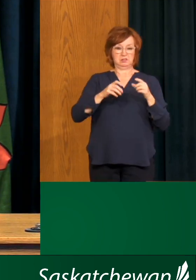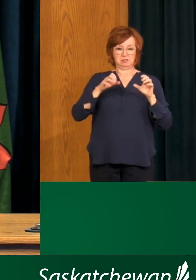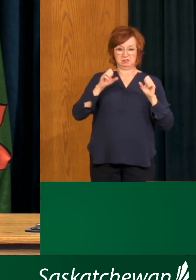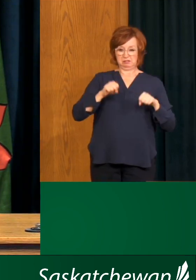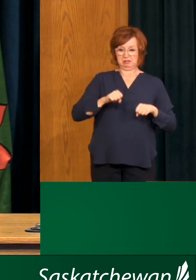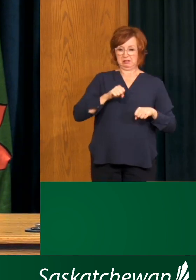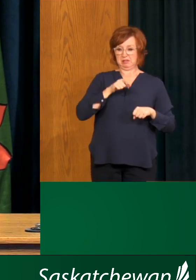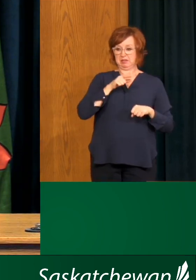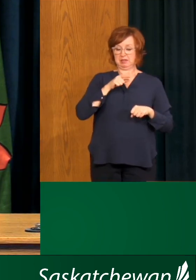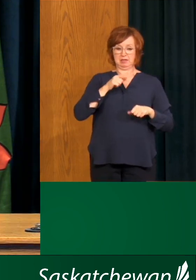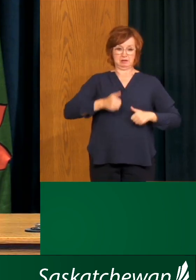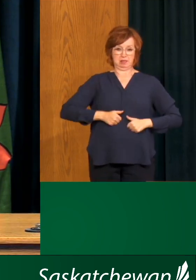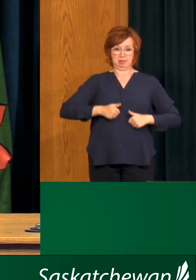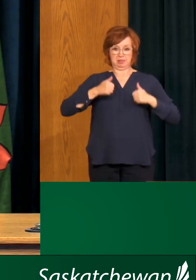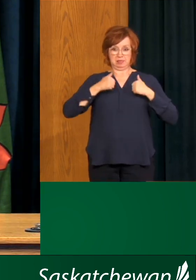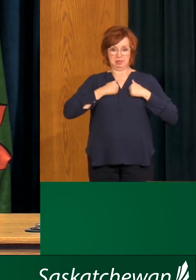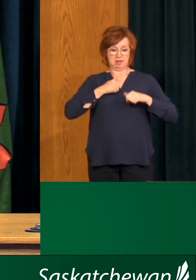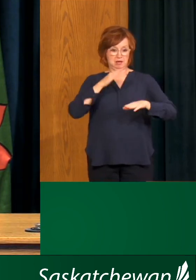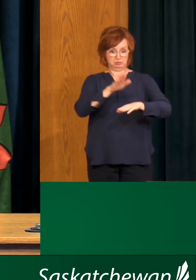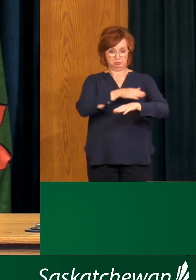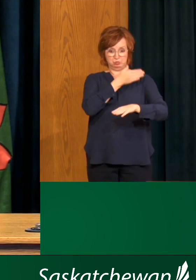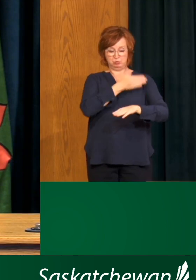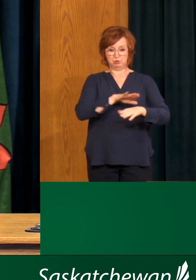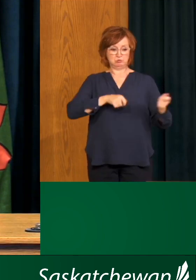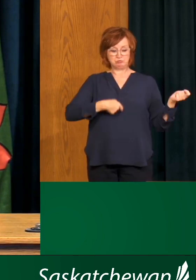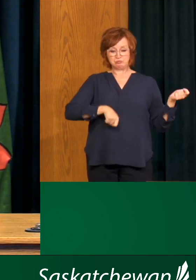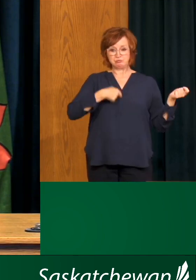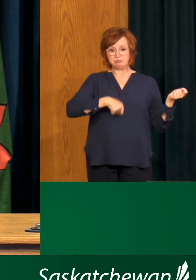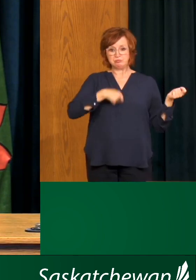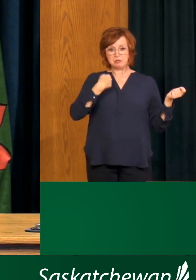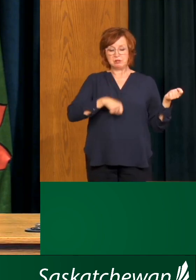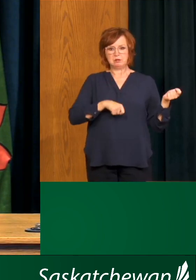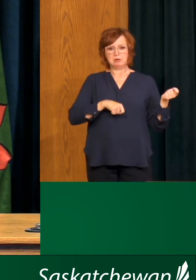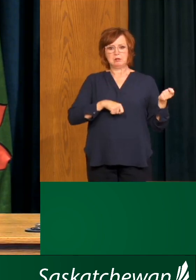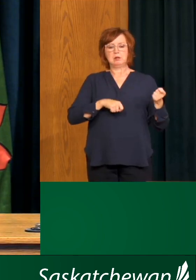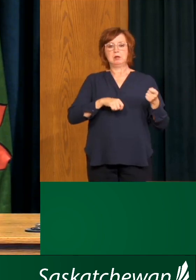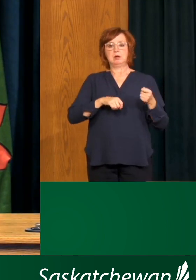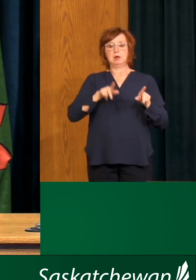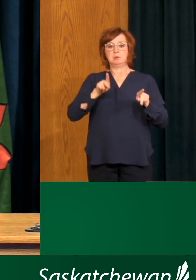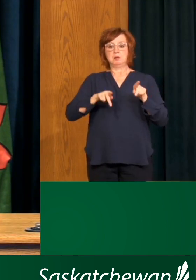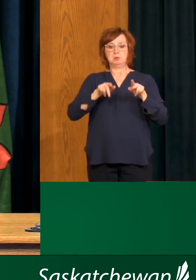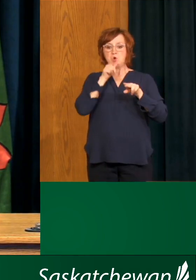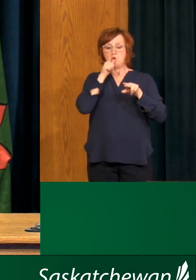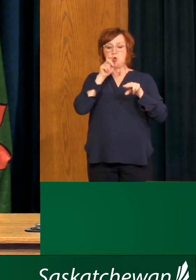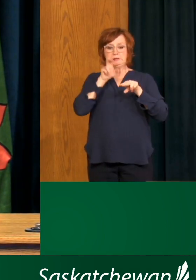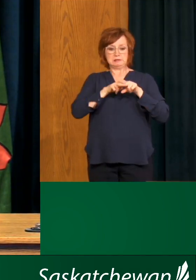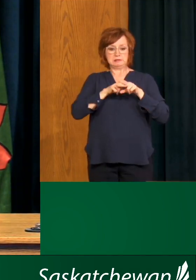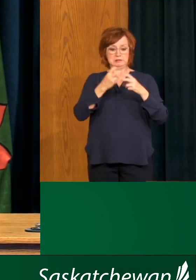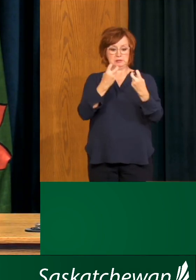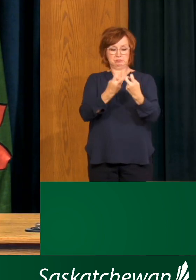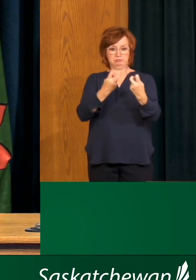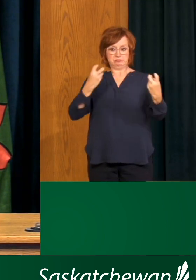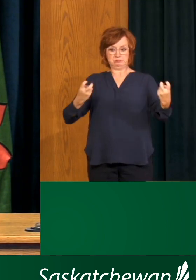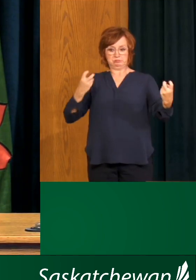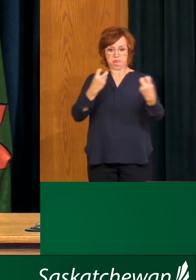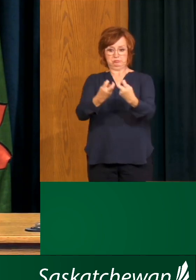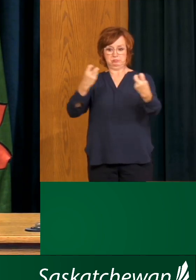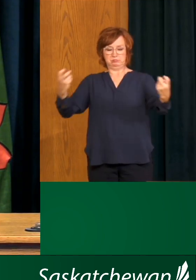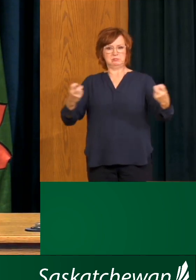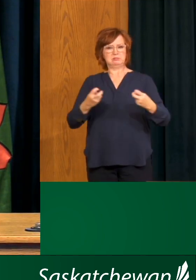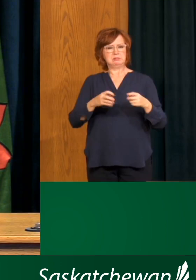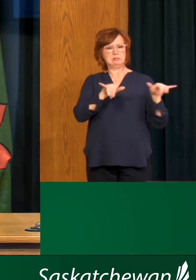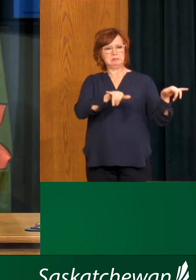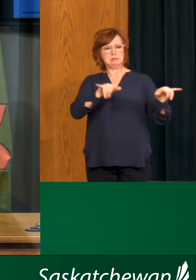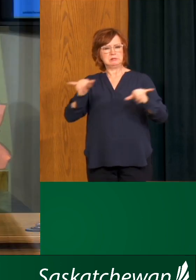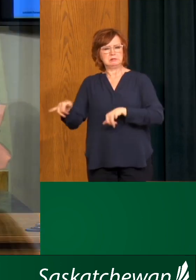have the capability of setting up chairs similar to a theater. Where would those fit? Because I think